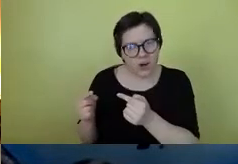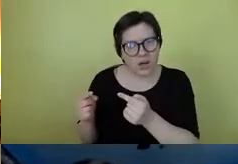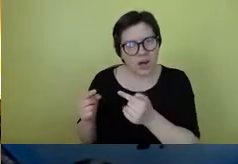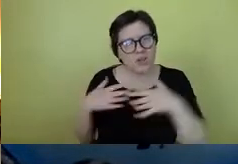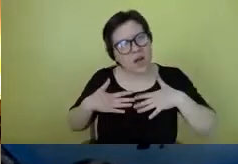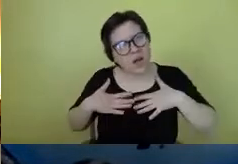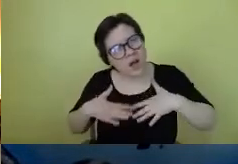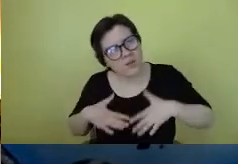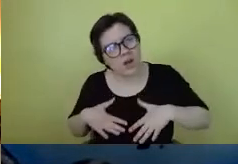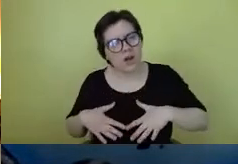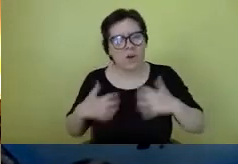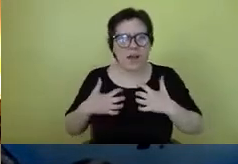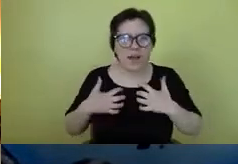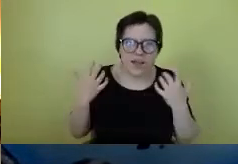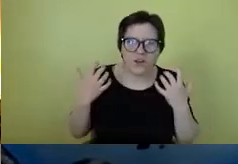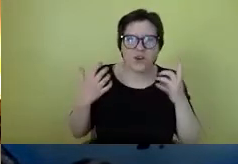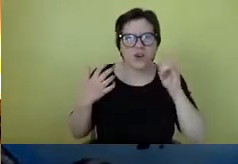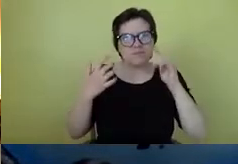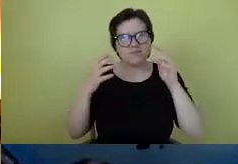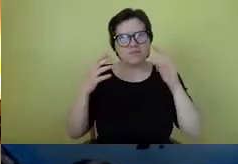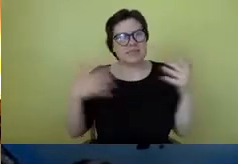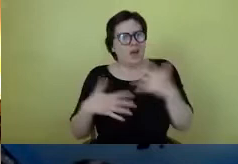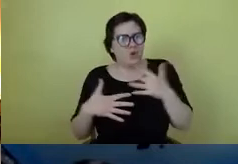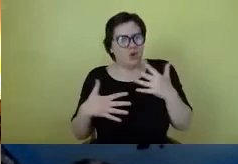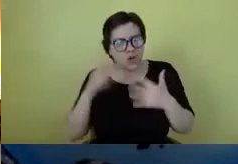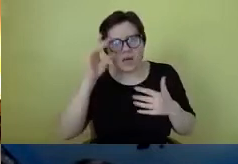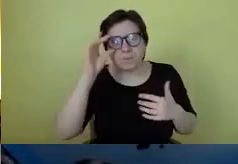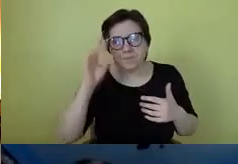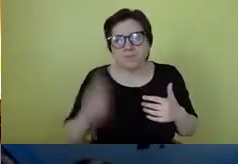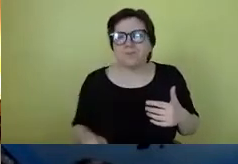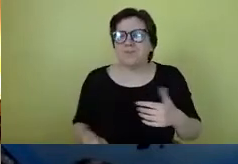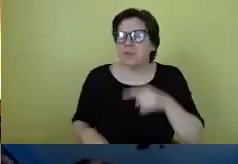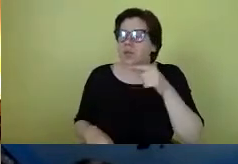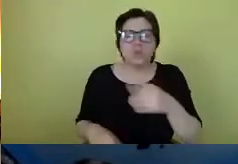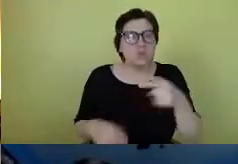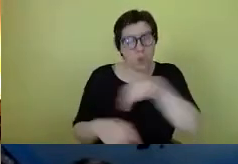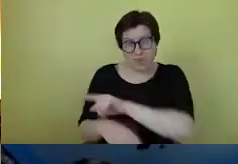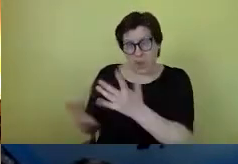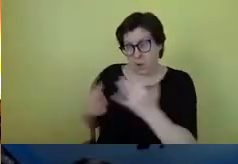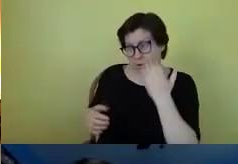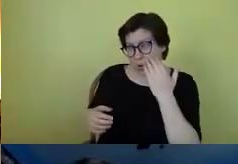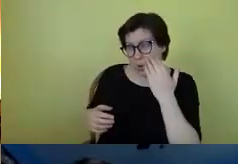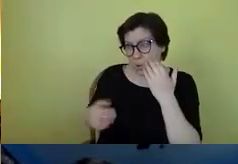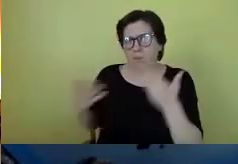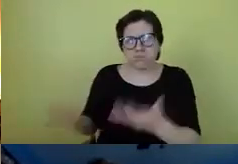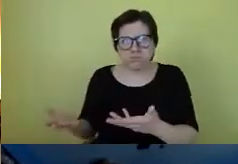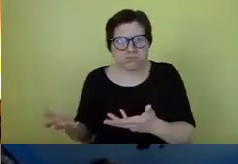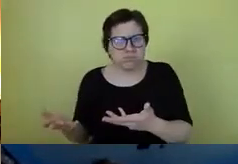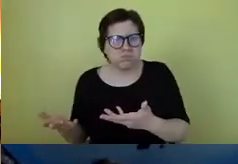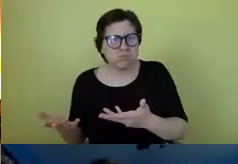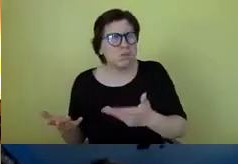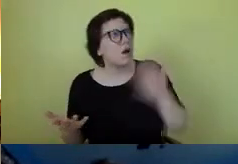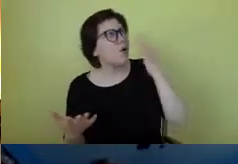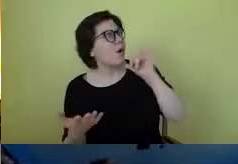the anger, the terror, and so they want to know, do away with it, wash